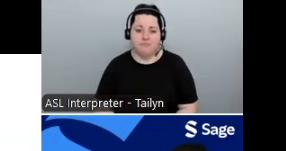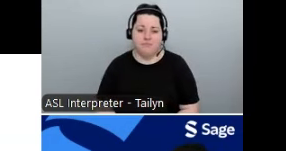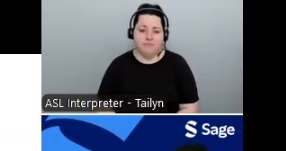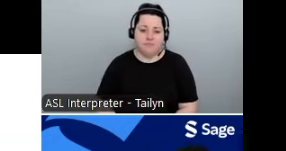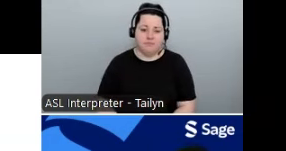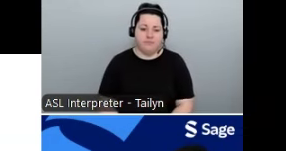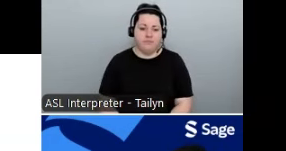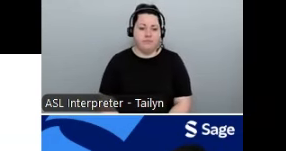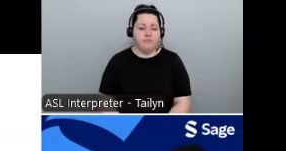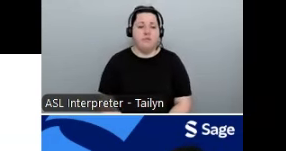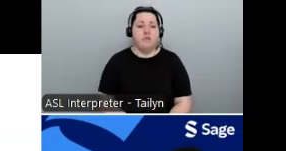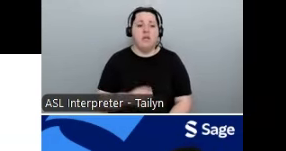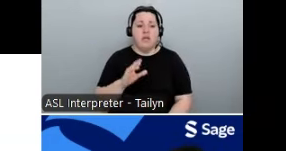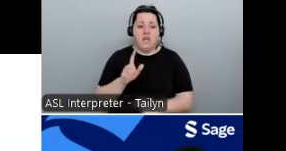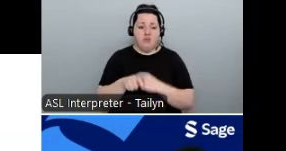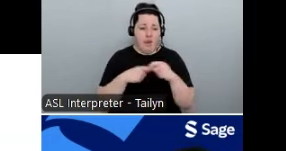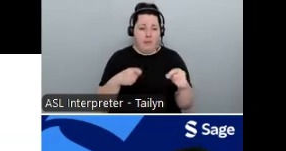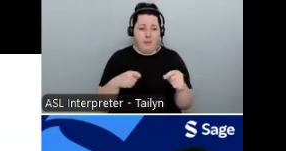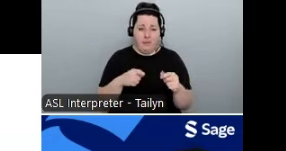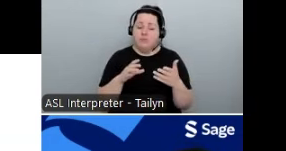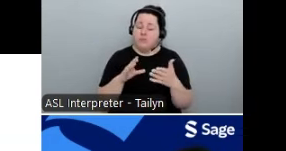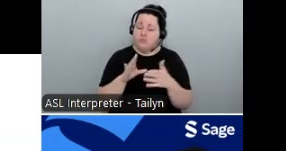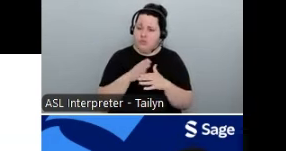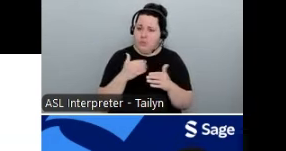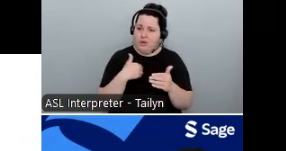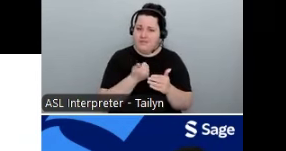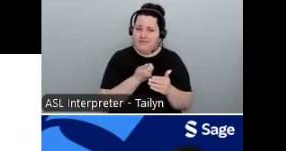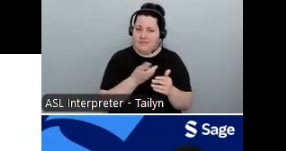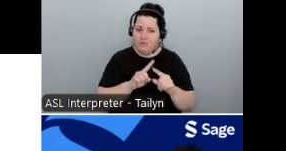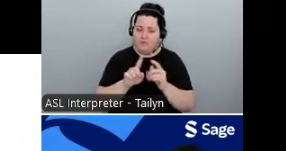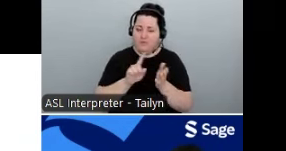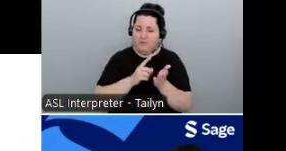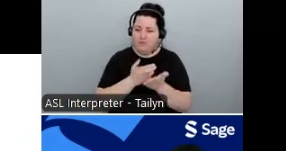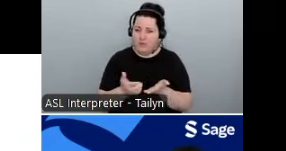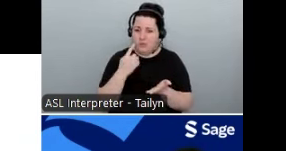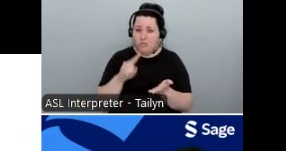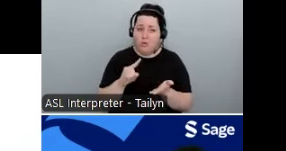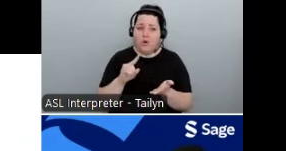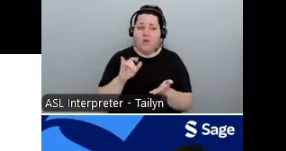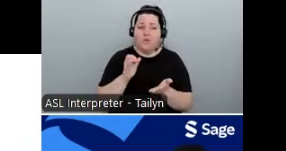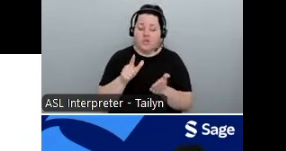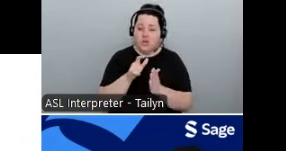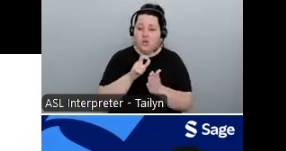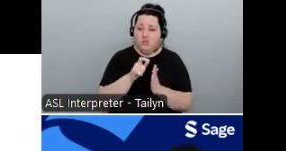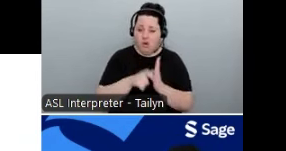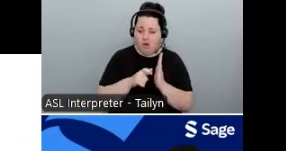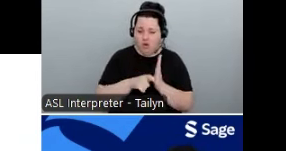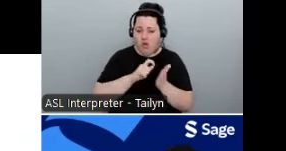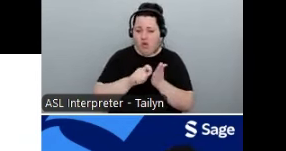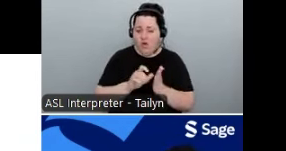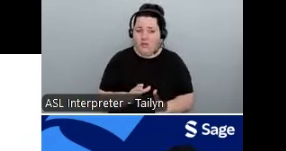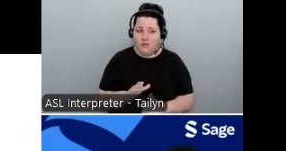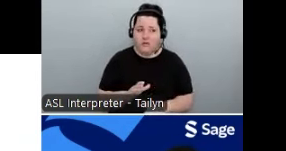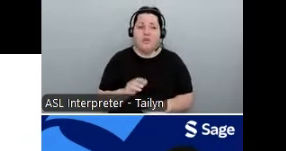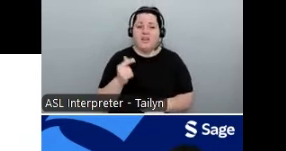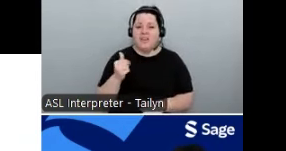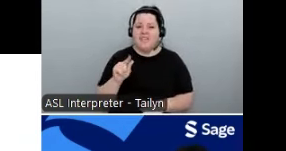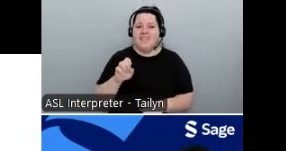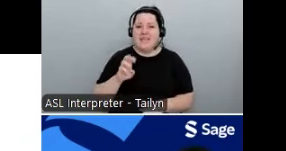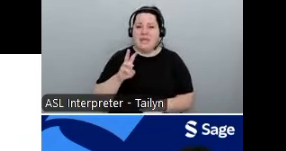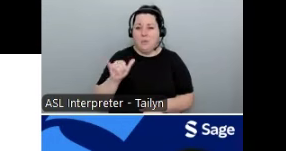Wrapping up, to share that we have a number of resources for journal article authors on our gateway. This is a dedicated space for author